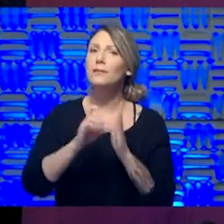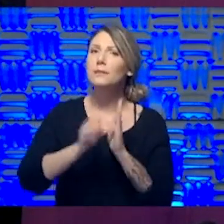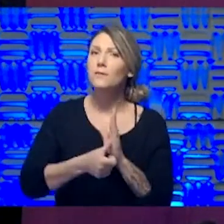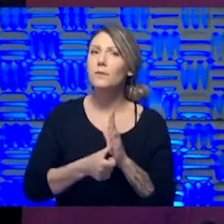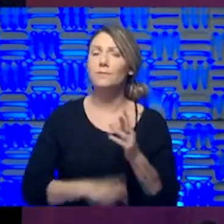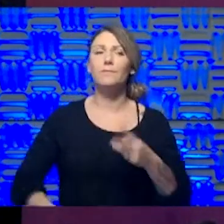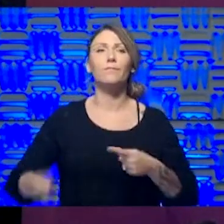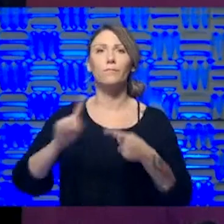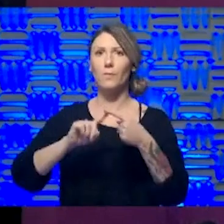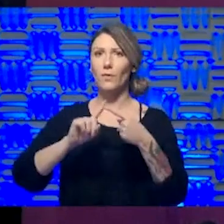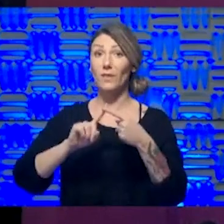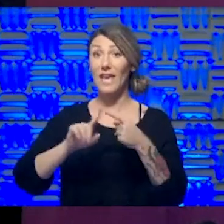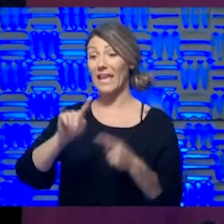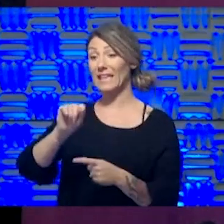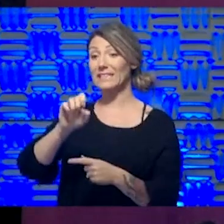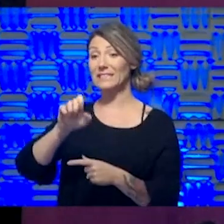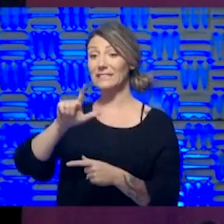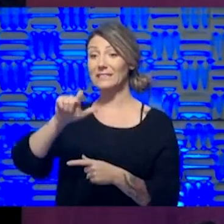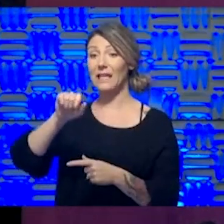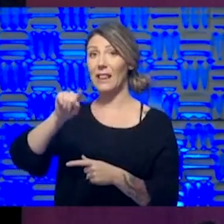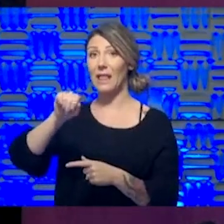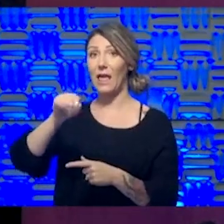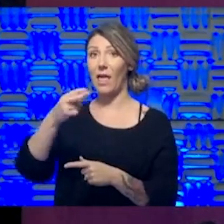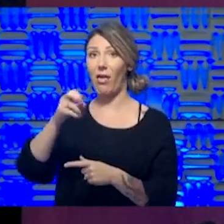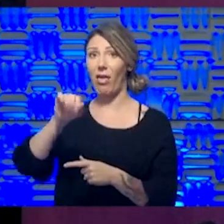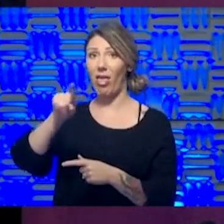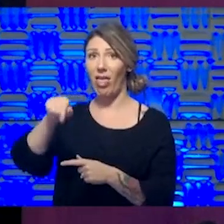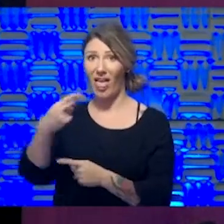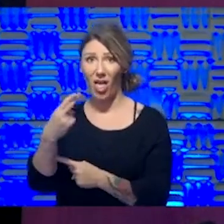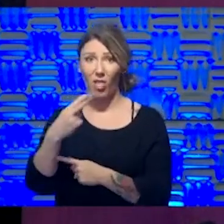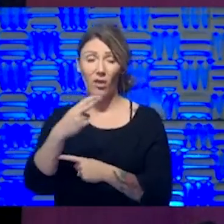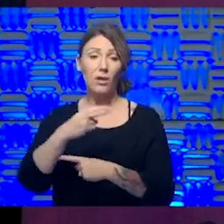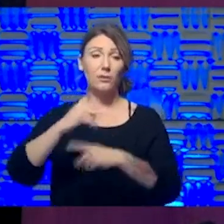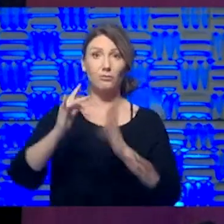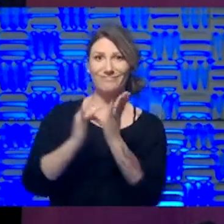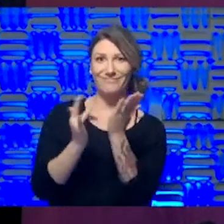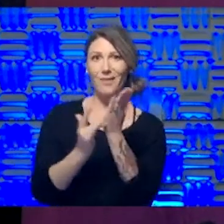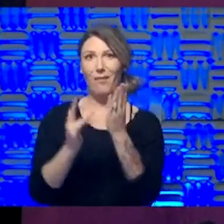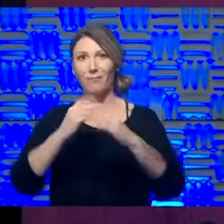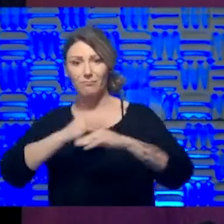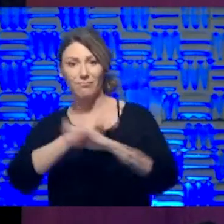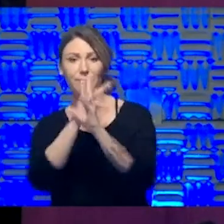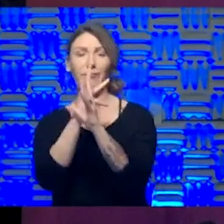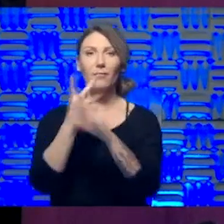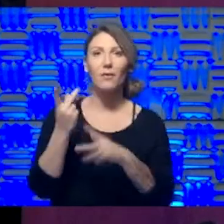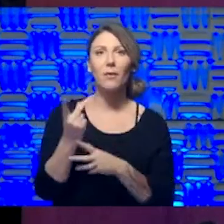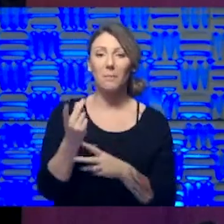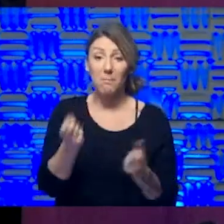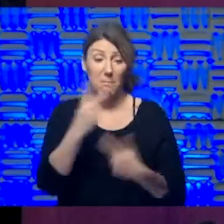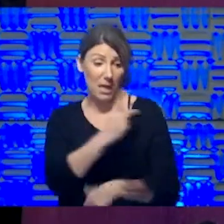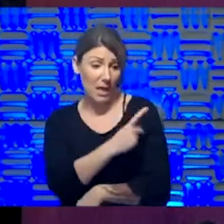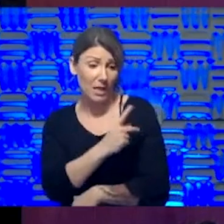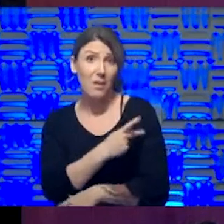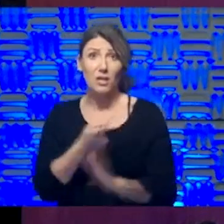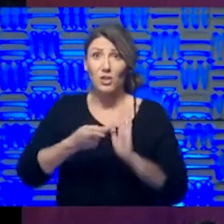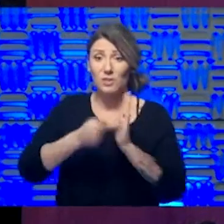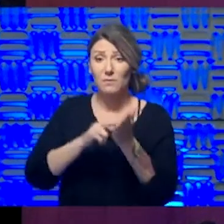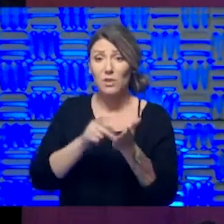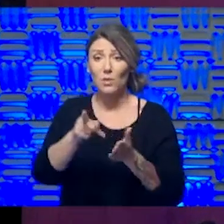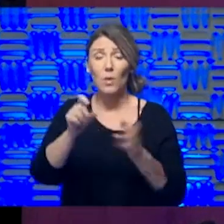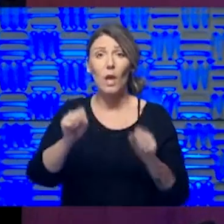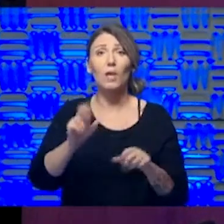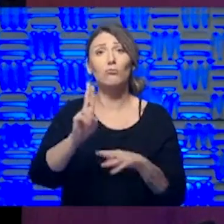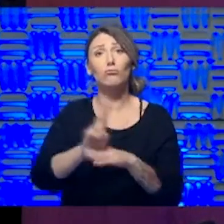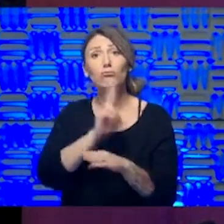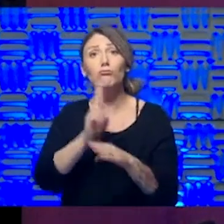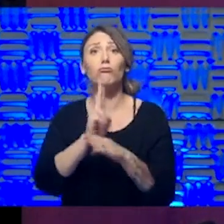up telehealth. So telehealth is the idea where maybe for many of the appointments our patients have, you could do this by the telephone or